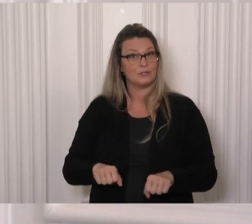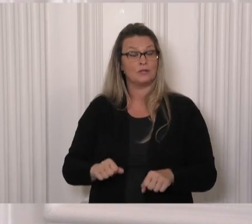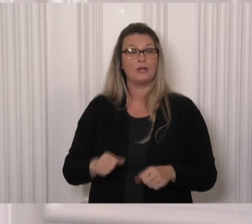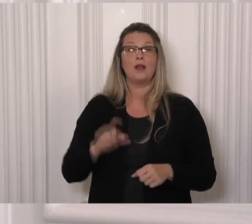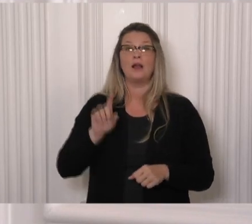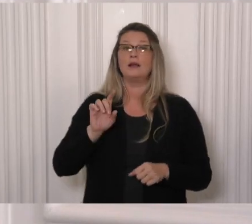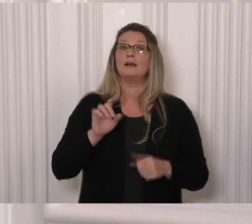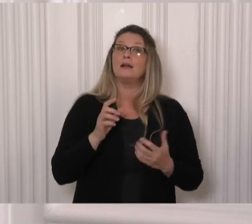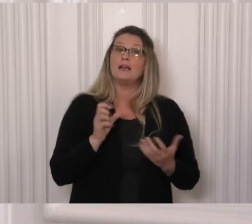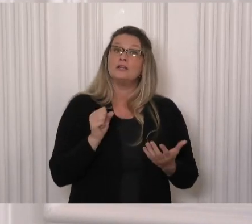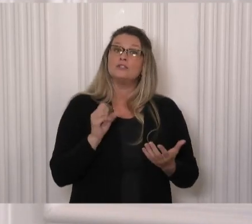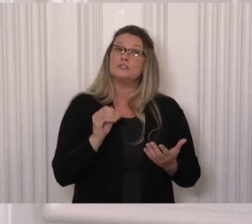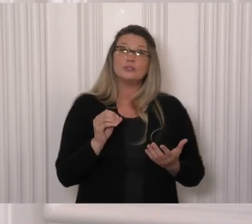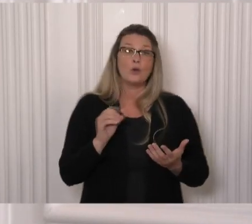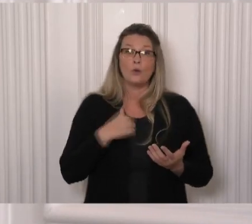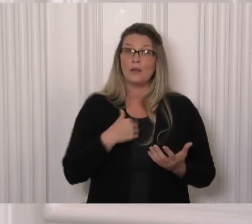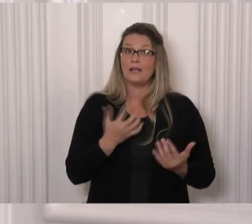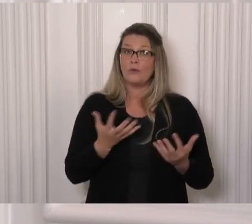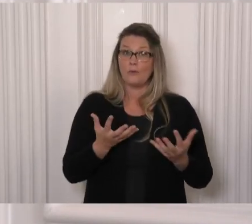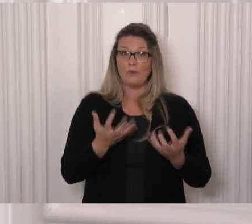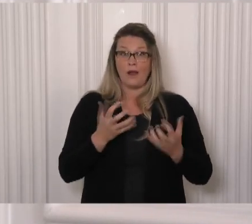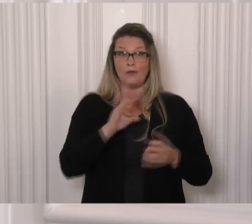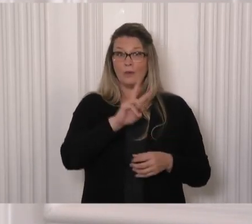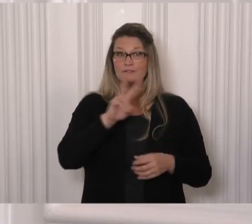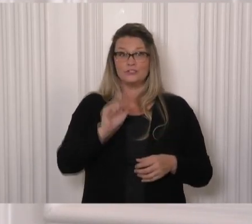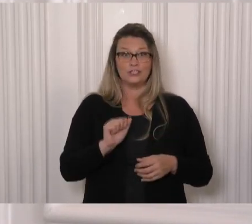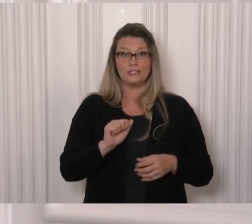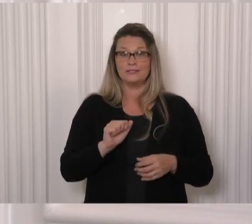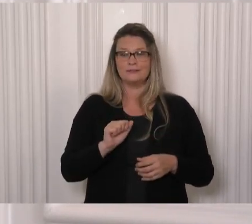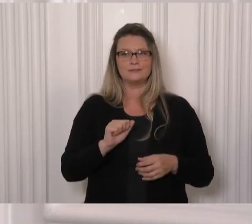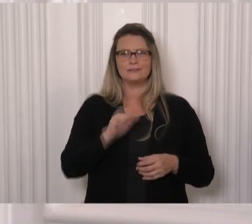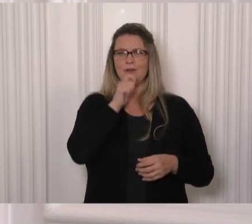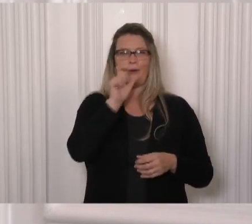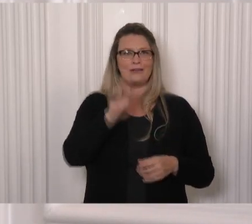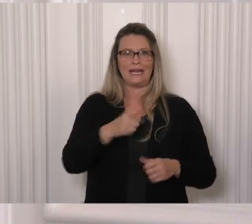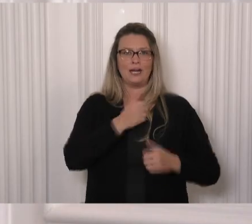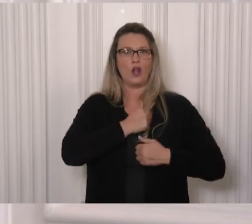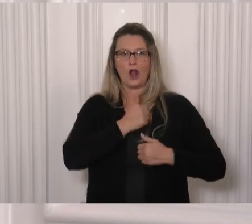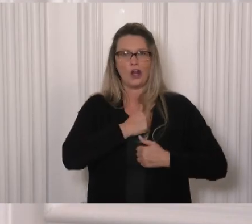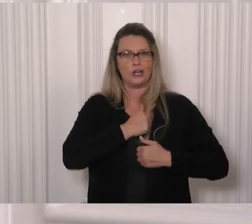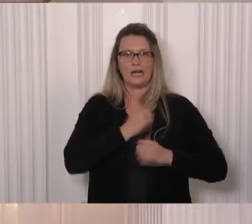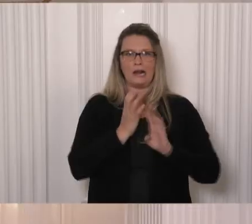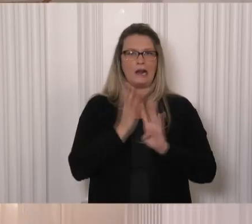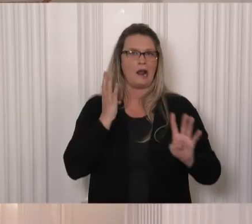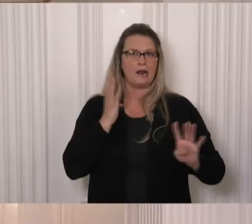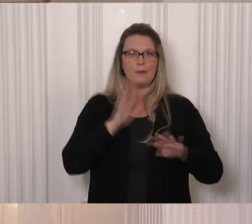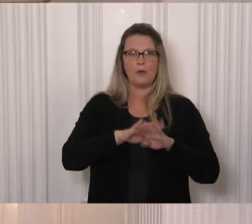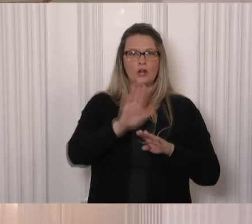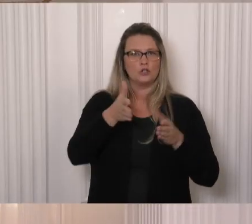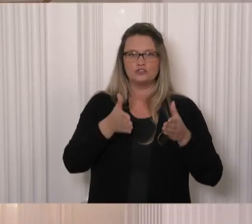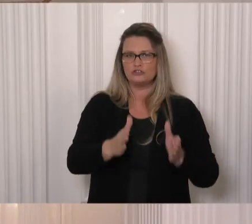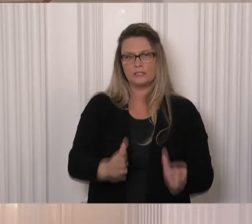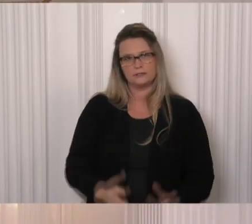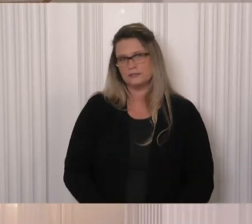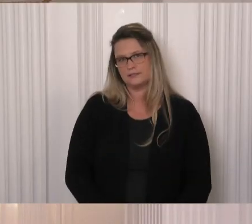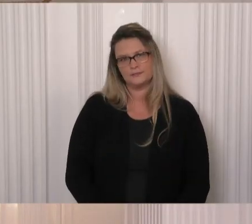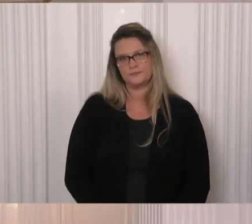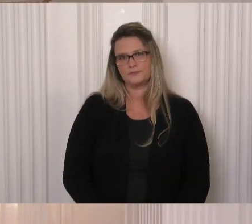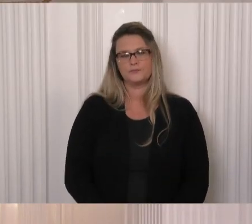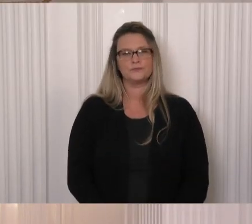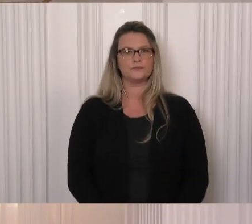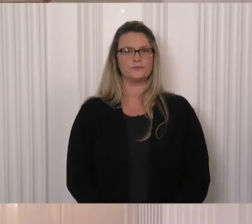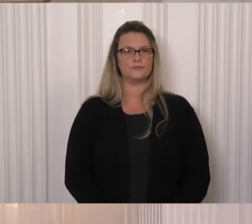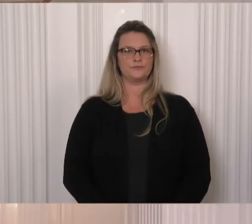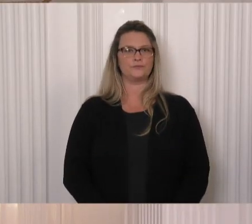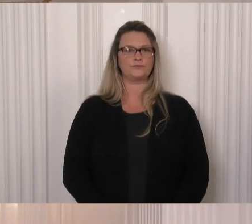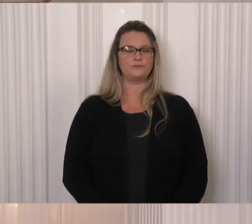go through this. Certainly we as West Virginians don't have to have that in our state. I want to speak to one essential service,